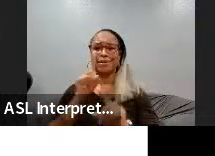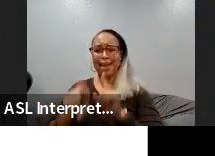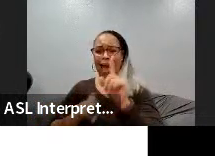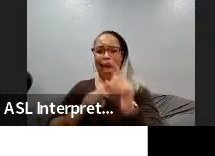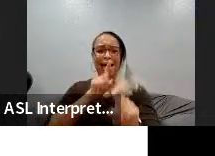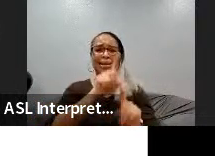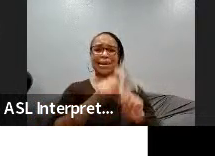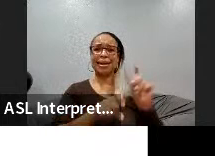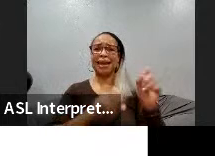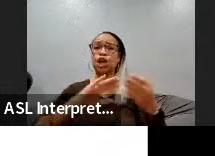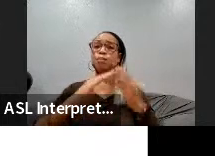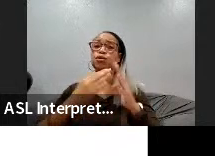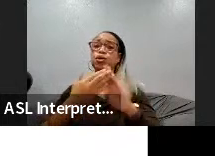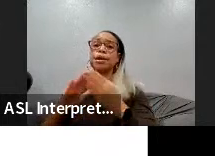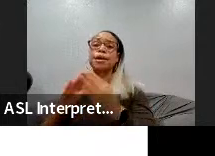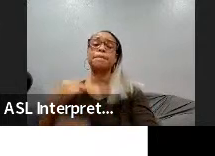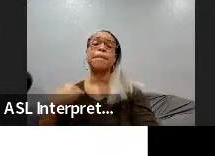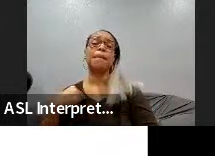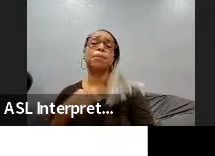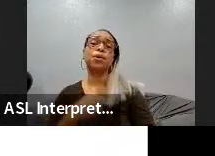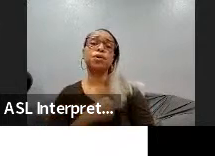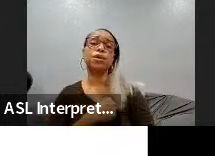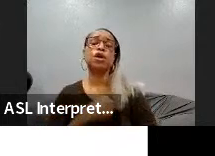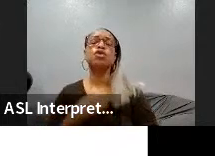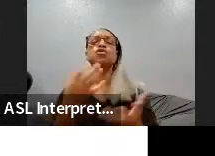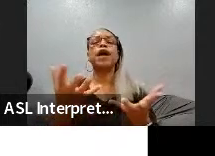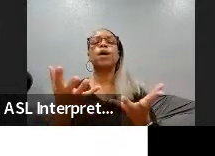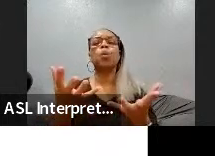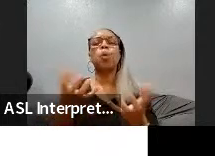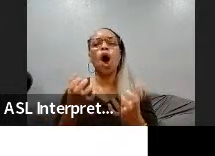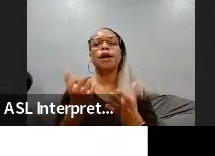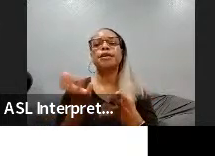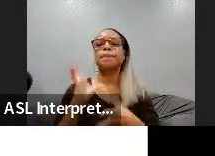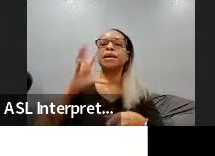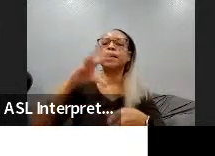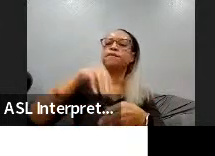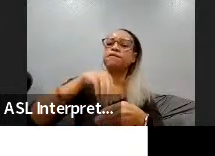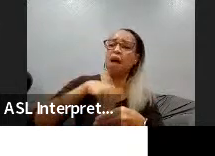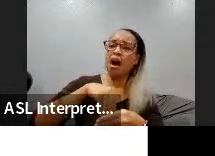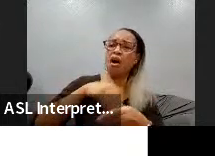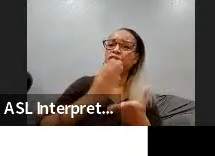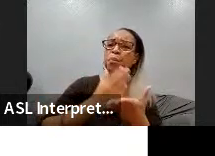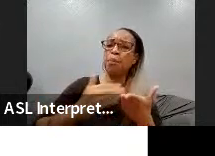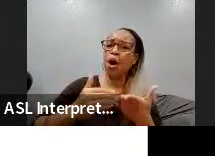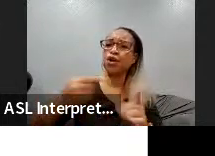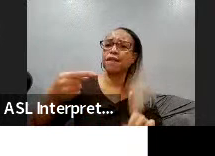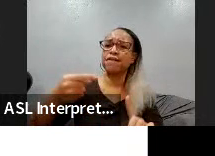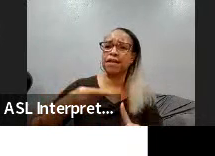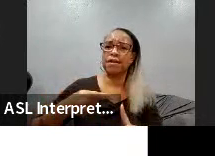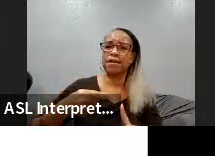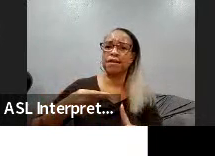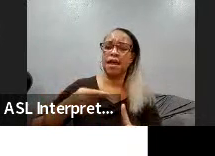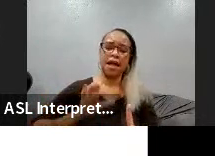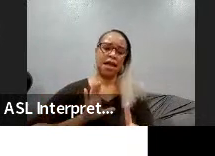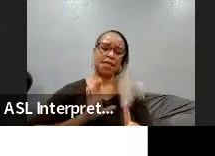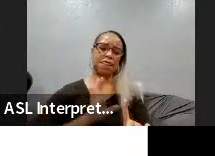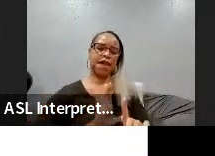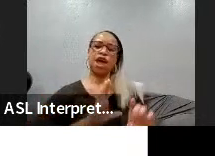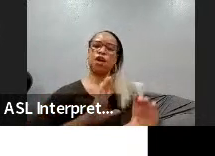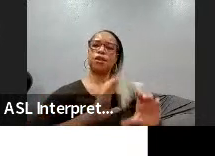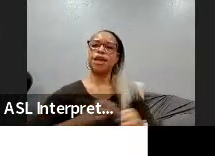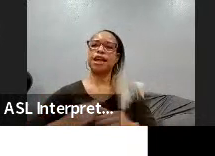community members, do they want to be part of this in their particular sections where they